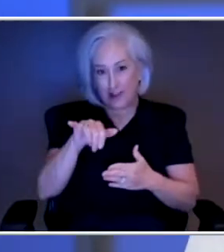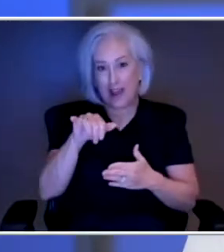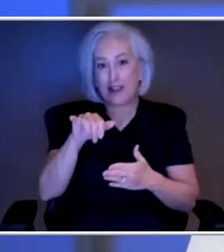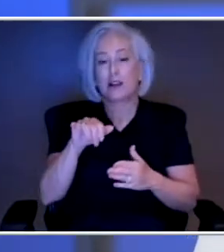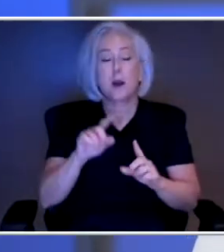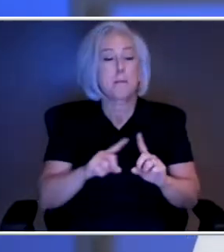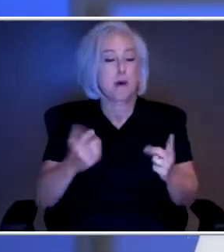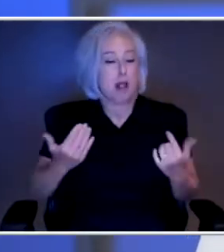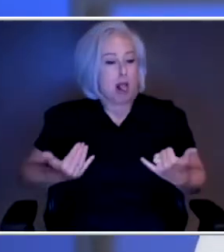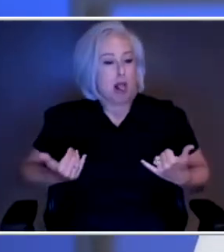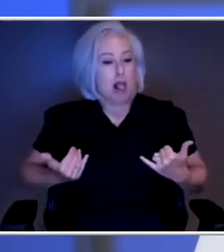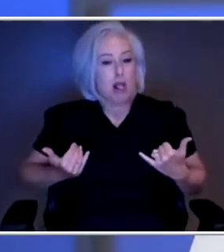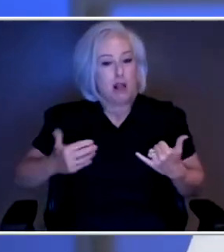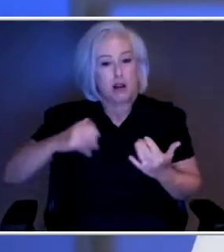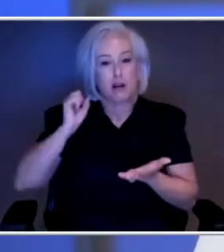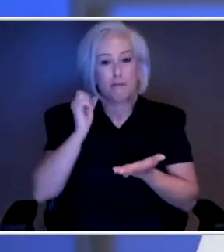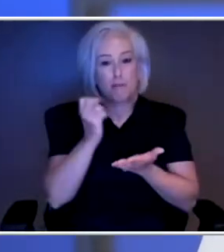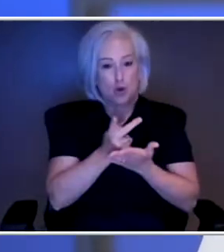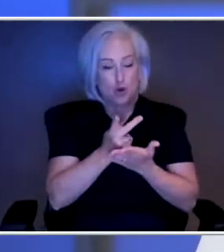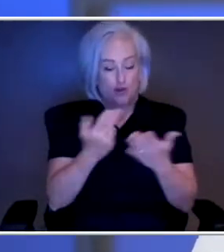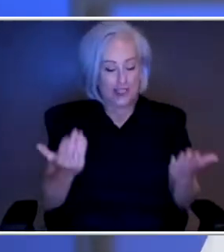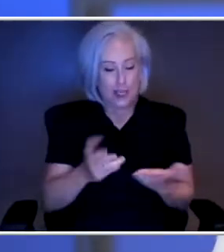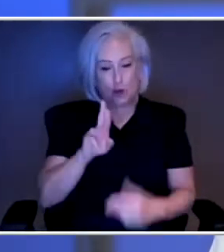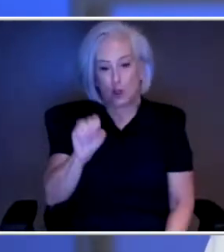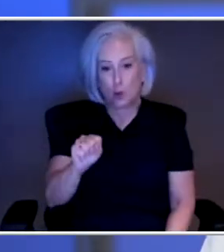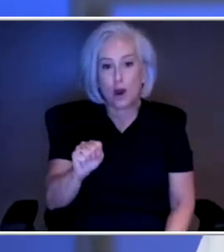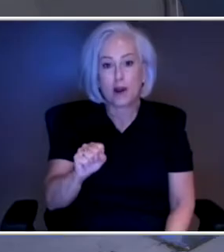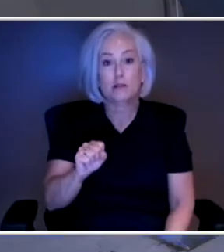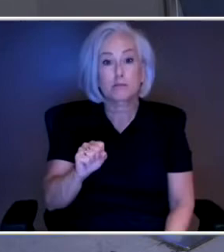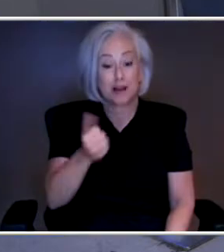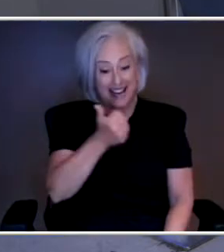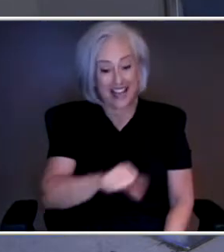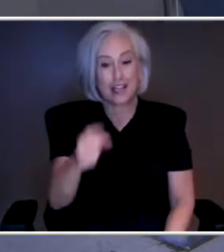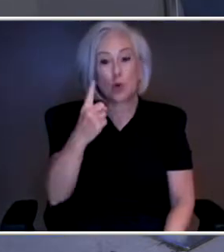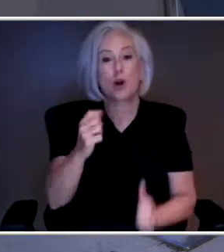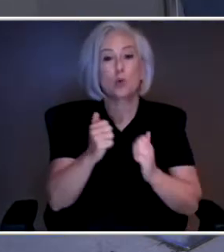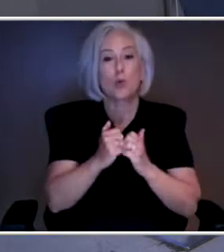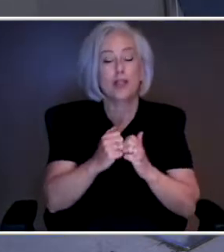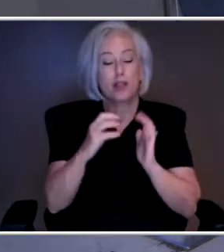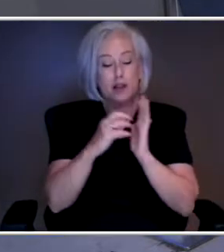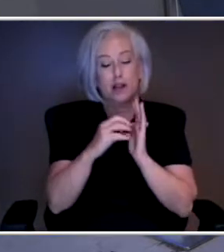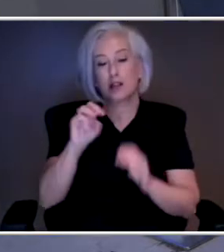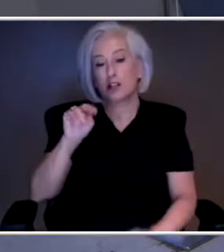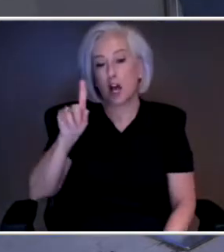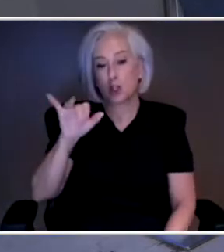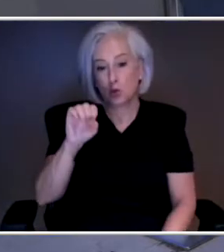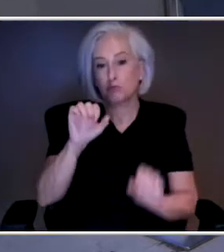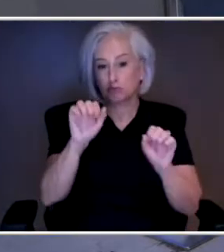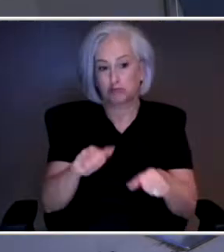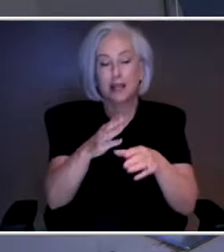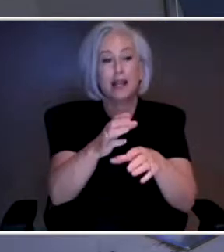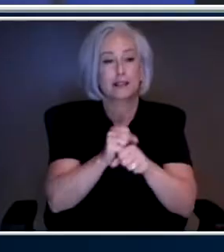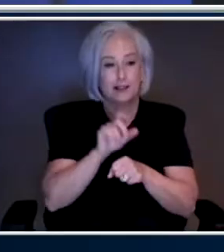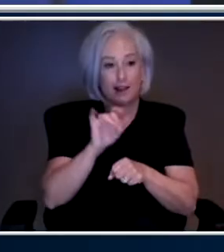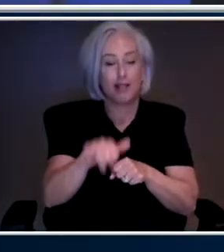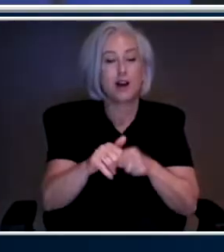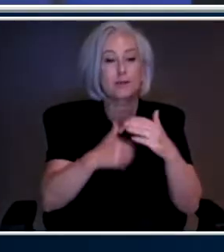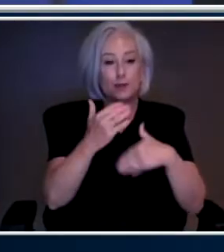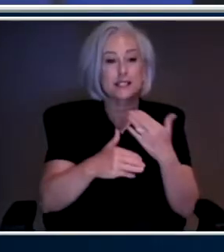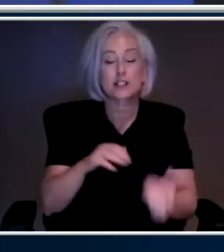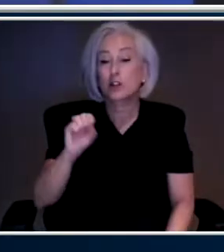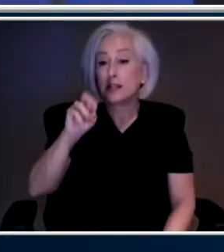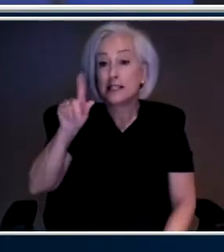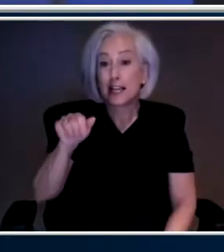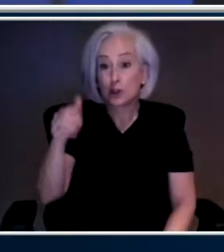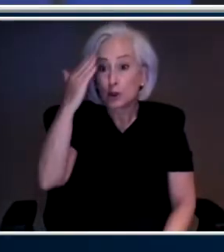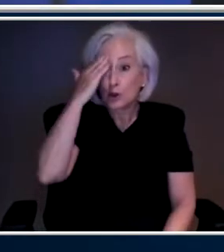that, every patient that has a nodule is a potential candidate for this. So they just need to ask and do their research the way that Sandy did. Sandy, you knew about RFA.